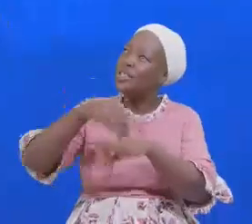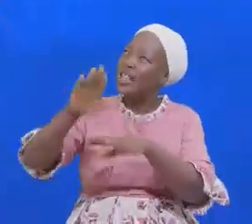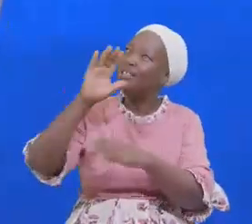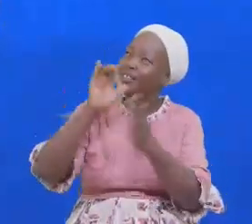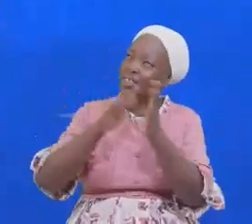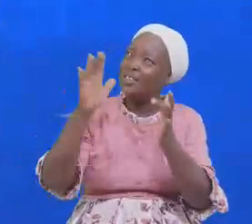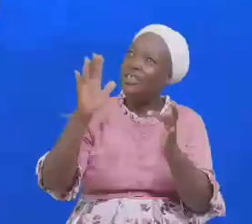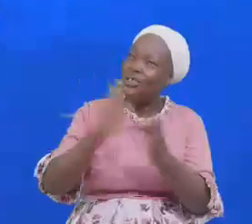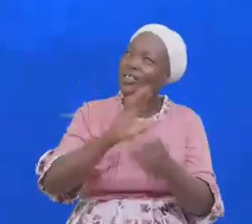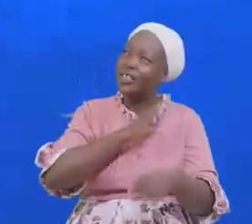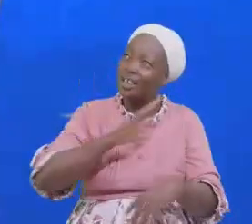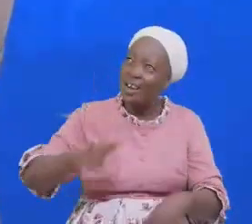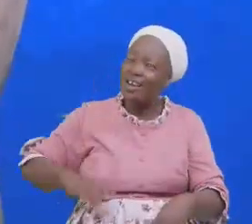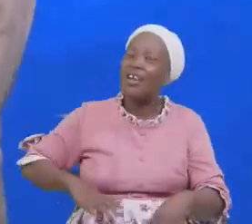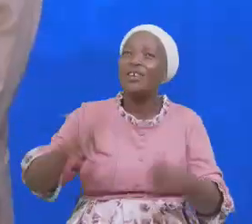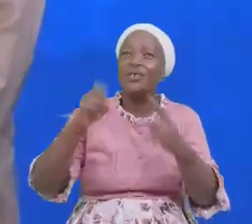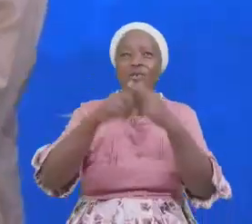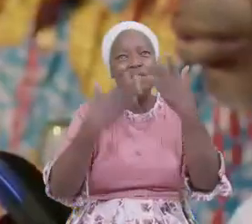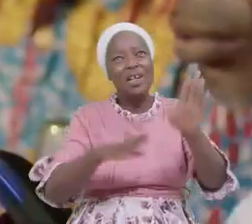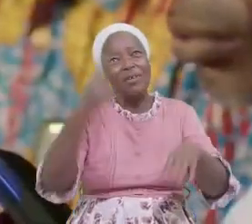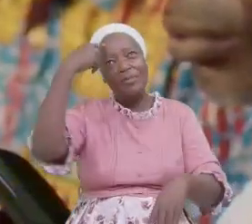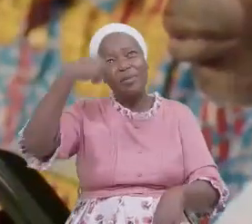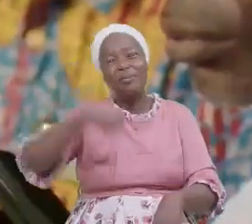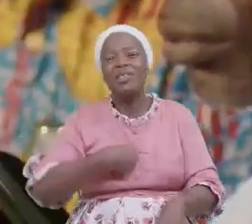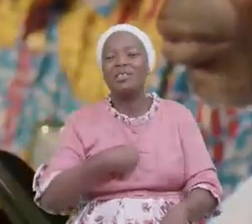Jesus Christ to die for me.